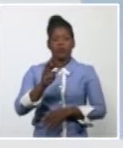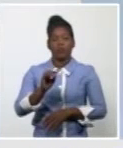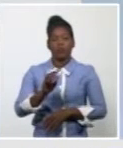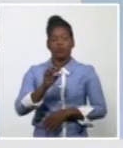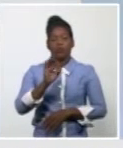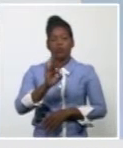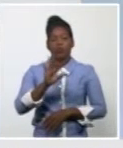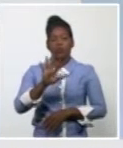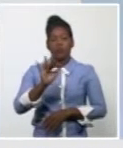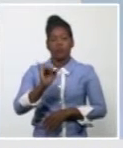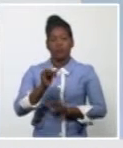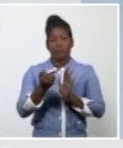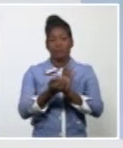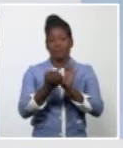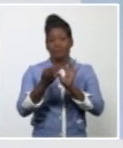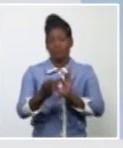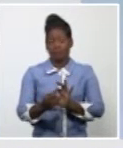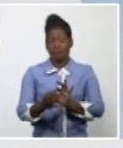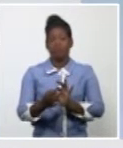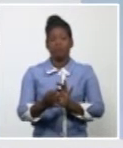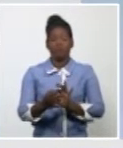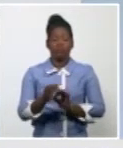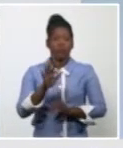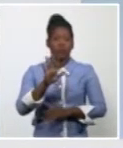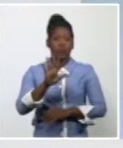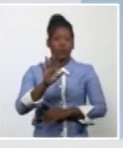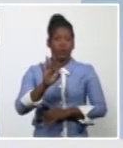2,630,856 confirmed cases,